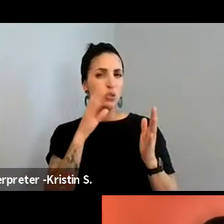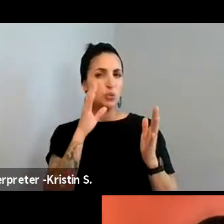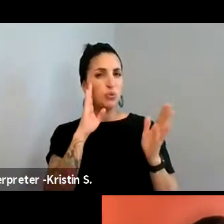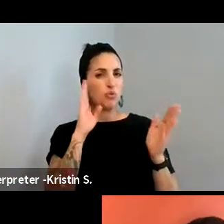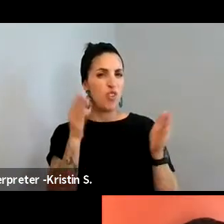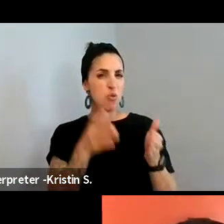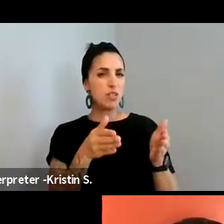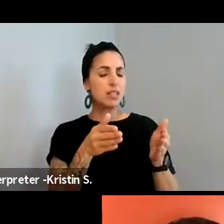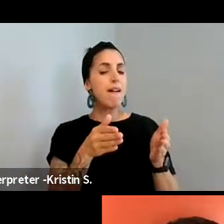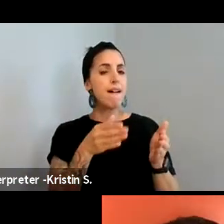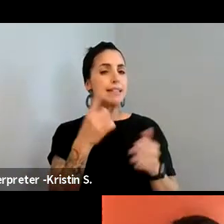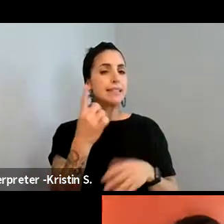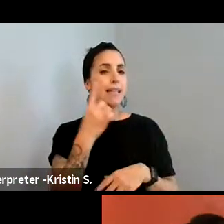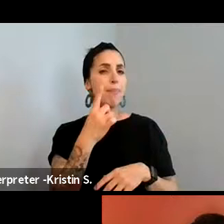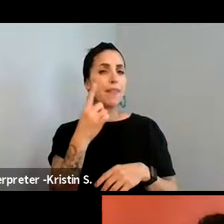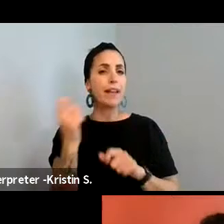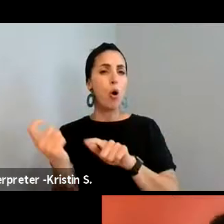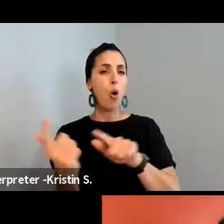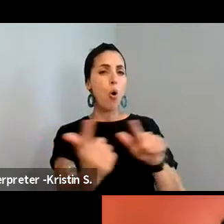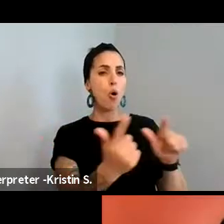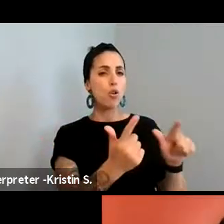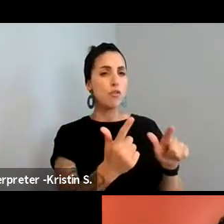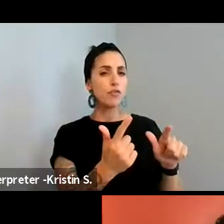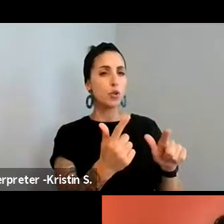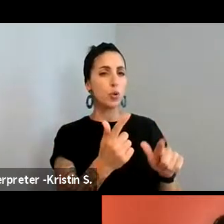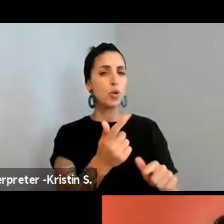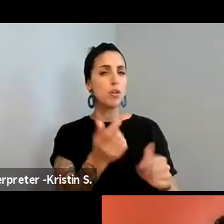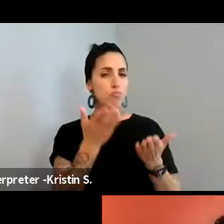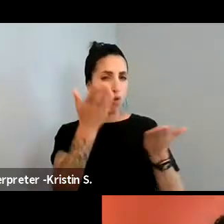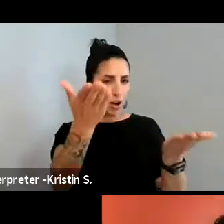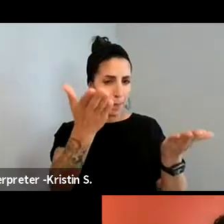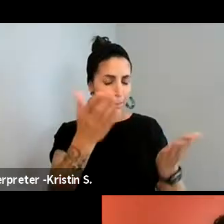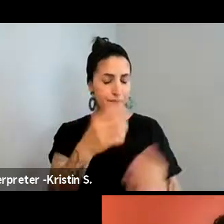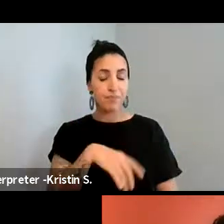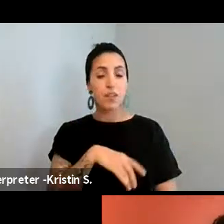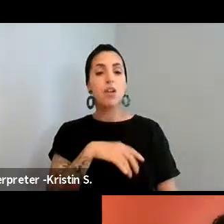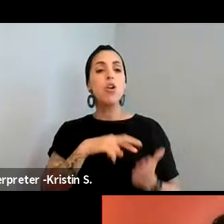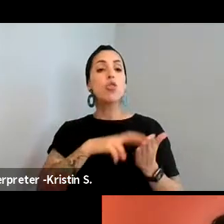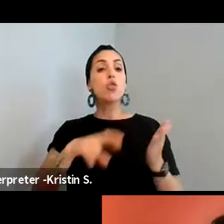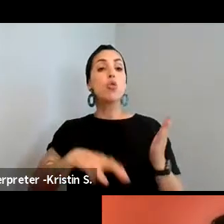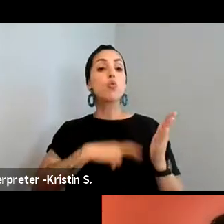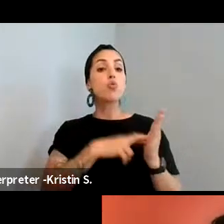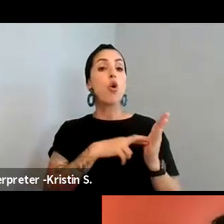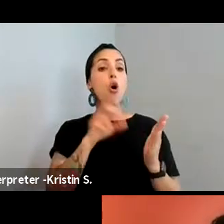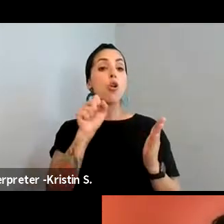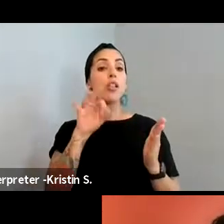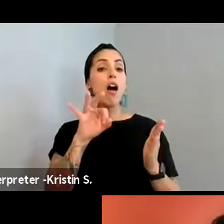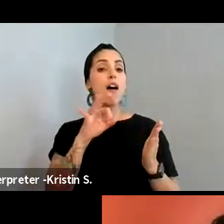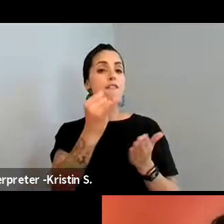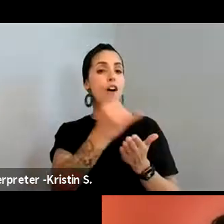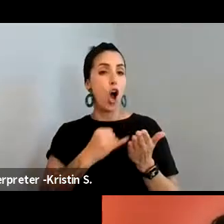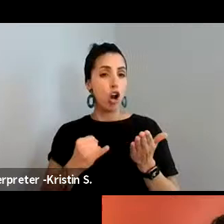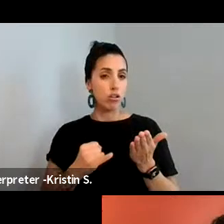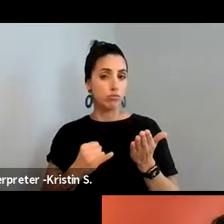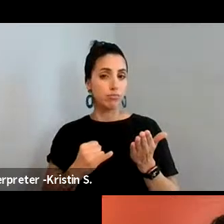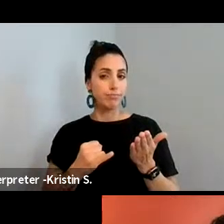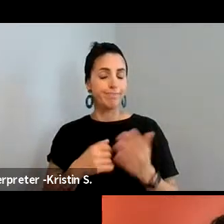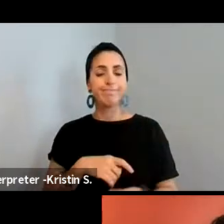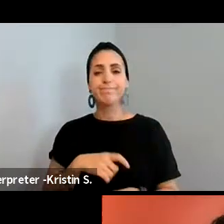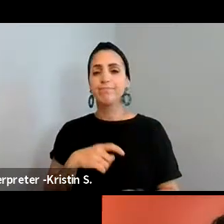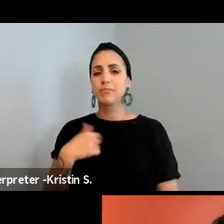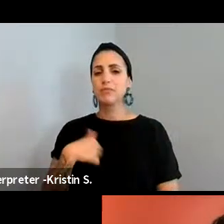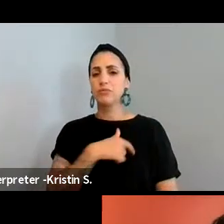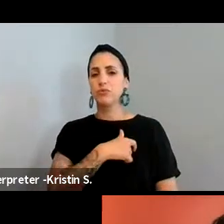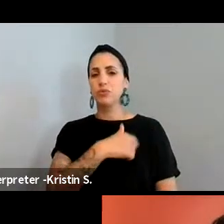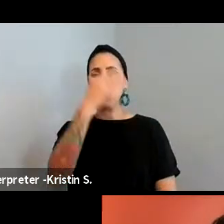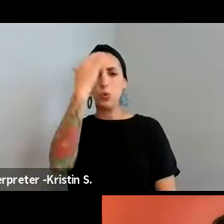sort of talked about, and that's really thinking about the role of art, right? And what we know is artists have keenly understood the social